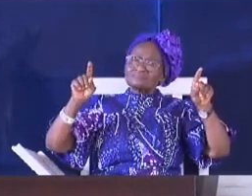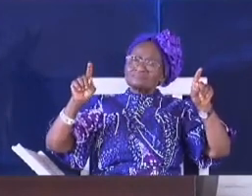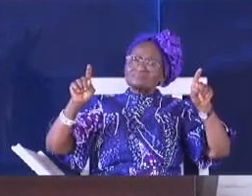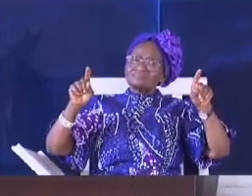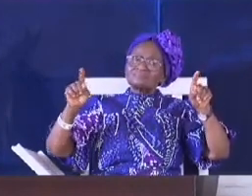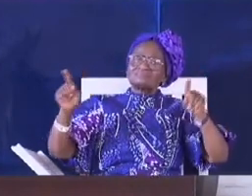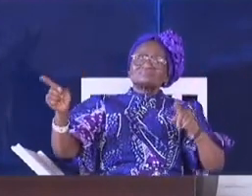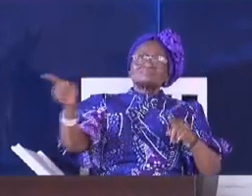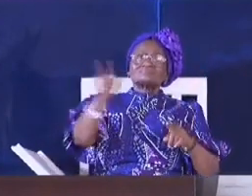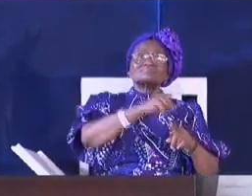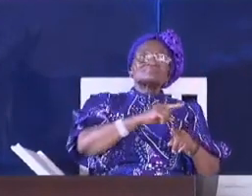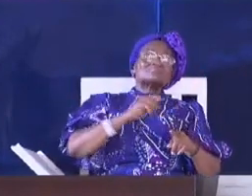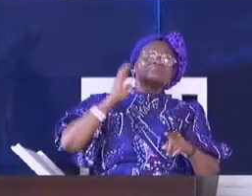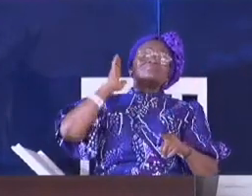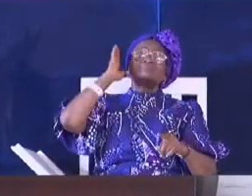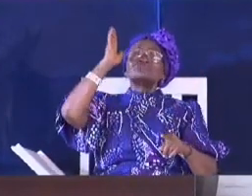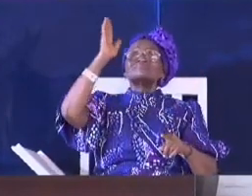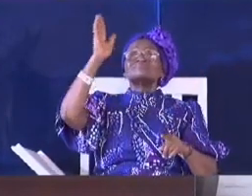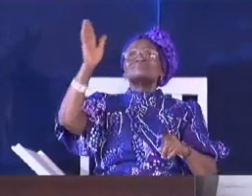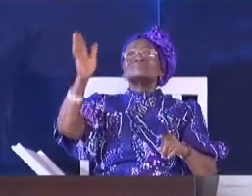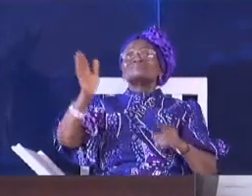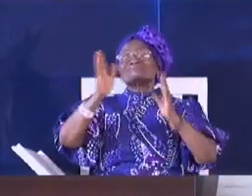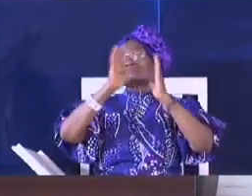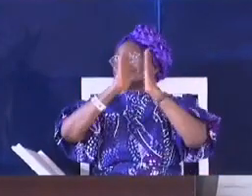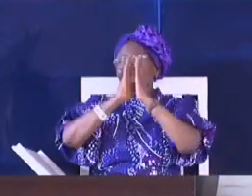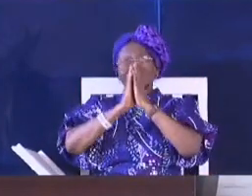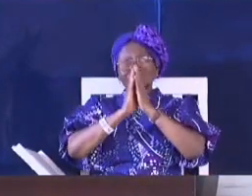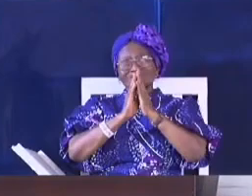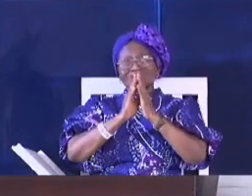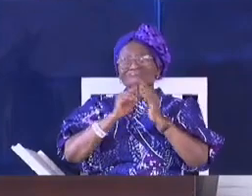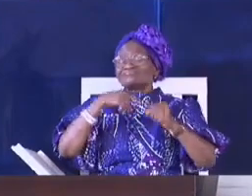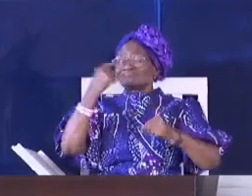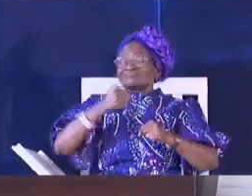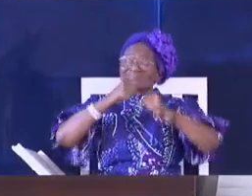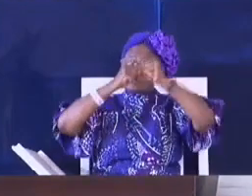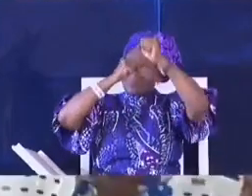You would lift your voice to the Almighty God and say, Father,